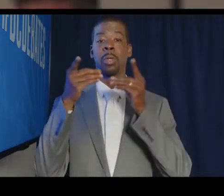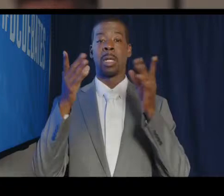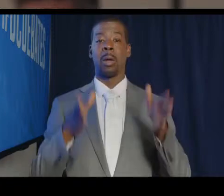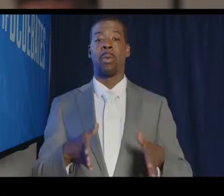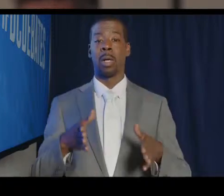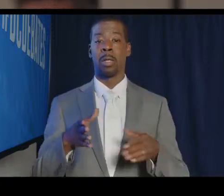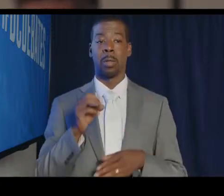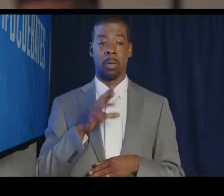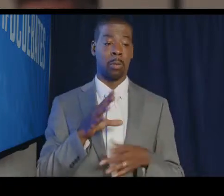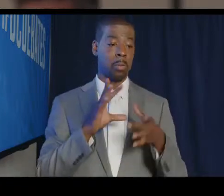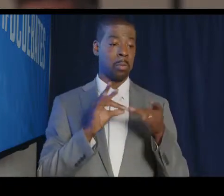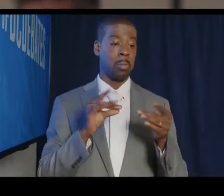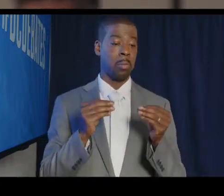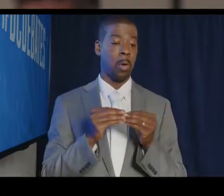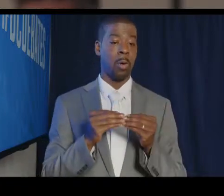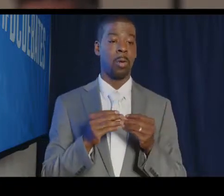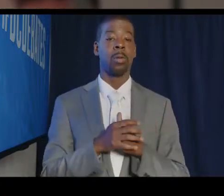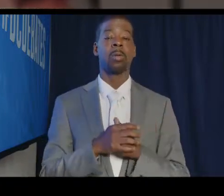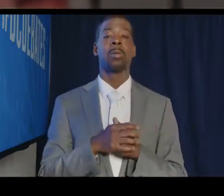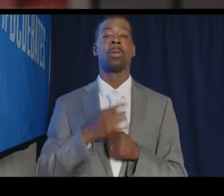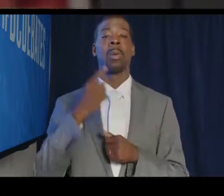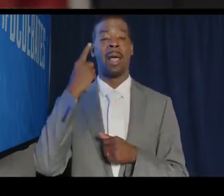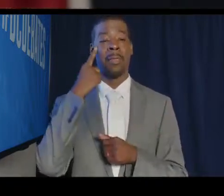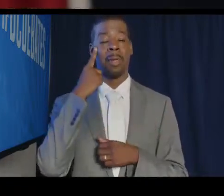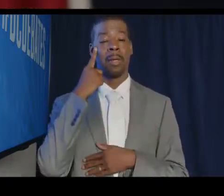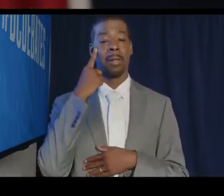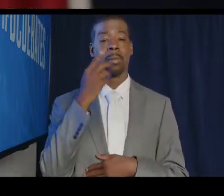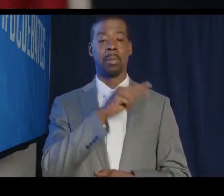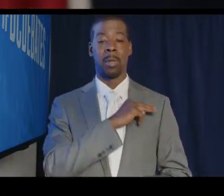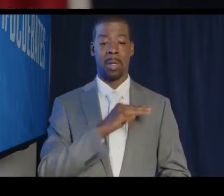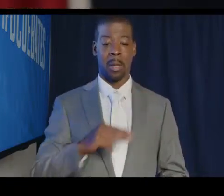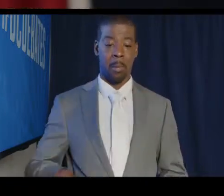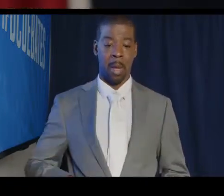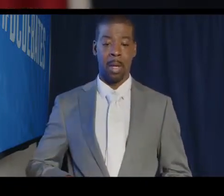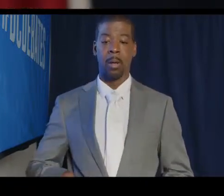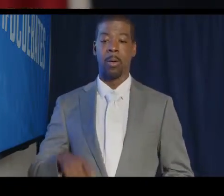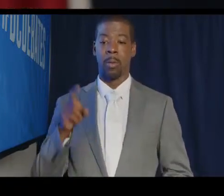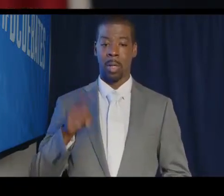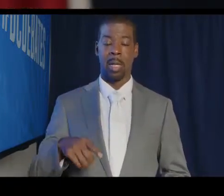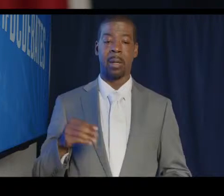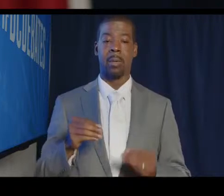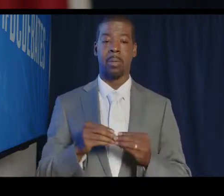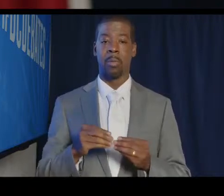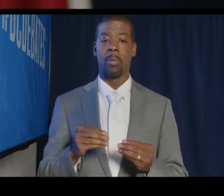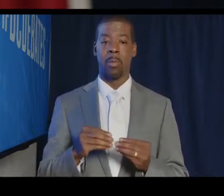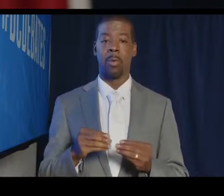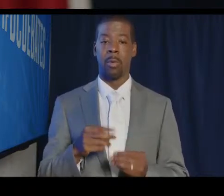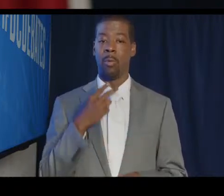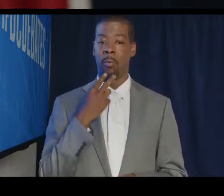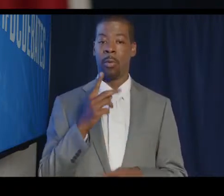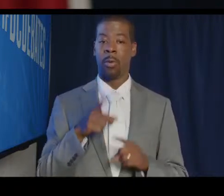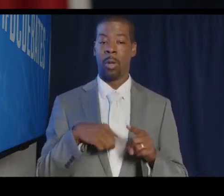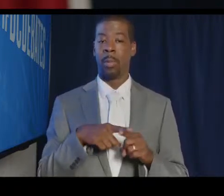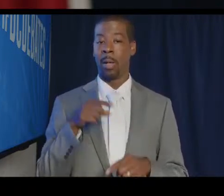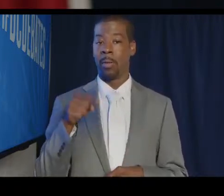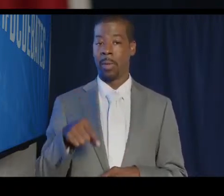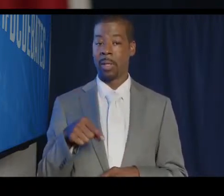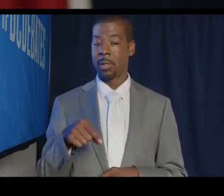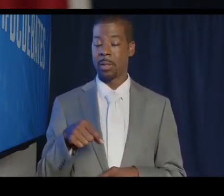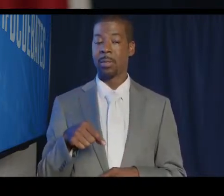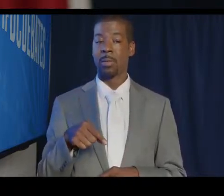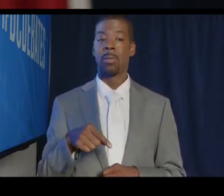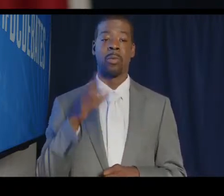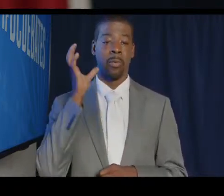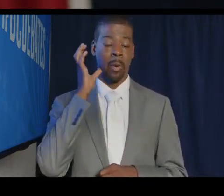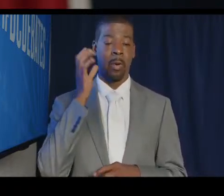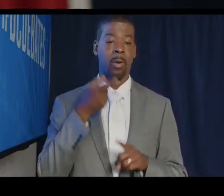you elaborate more on what you're saying? I think the Mayor Bowser needs to be more vocal in this. We've heard a lot from the council. We have not heard a lot from the mayor.